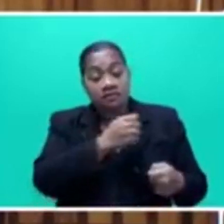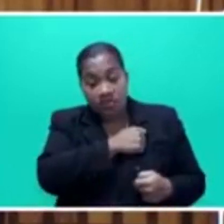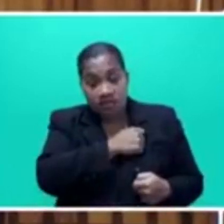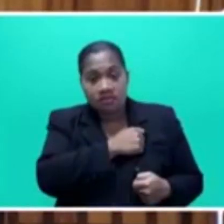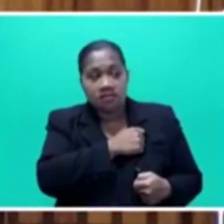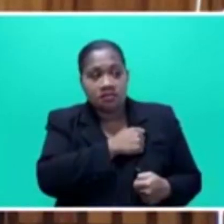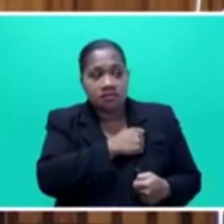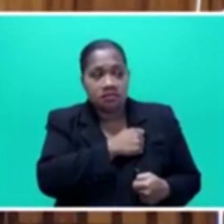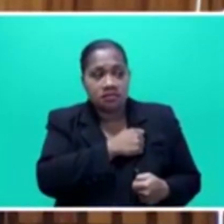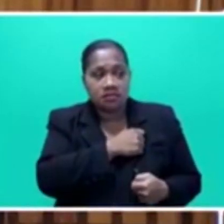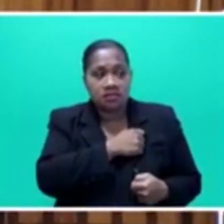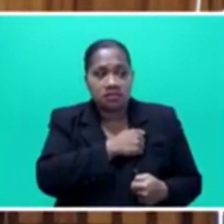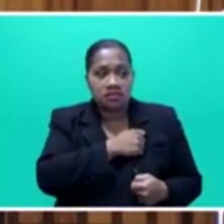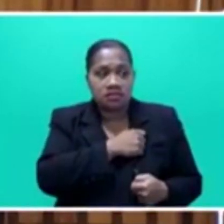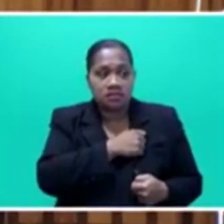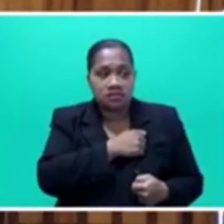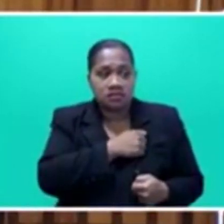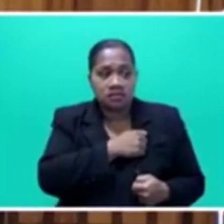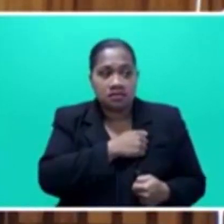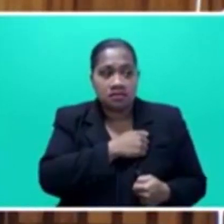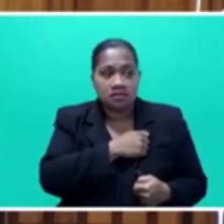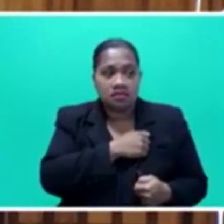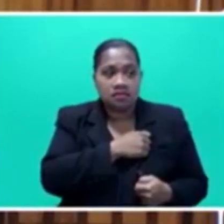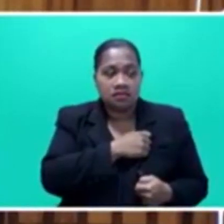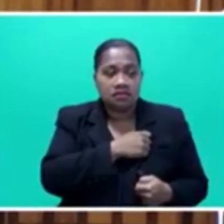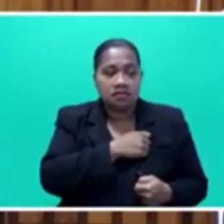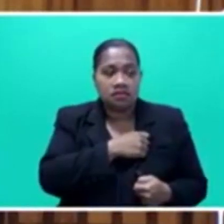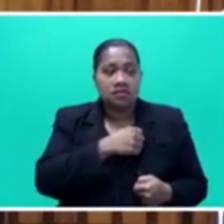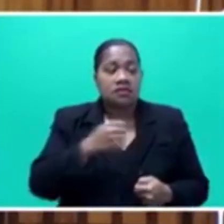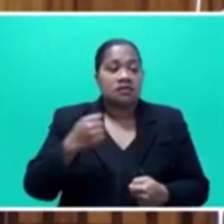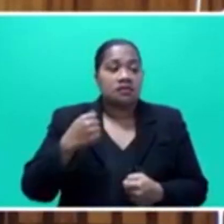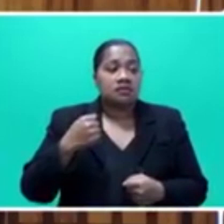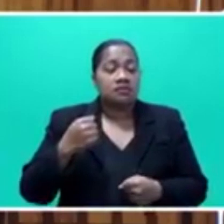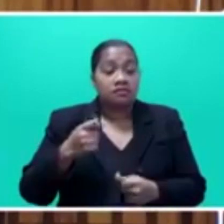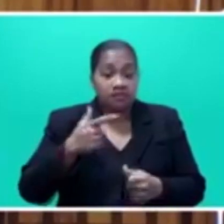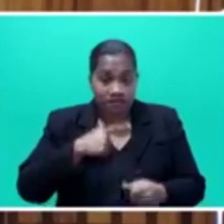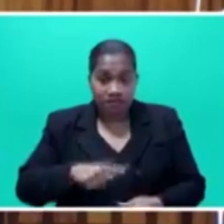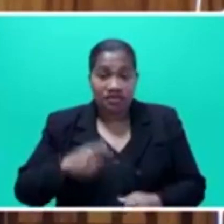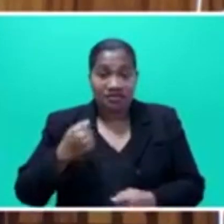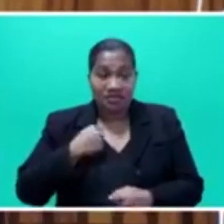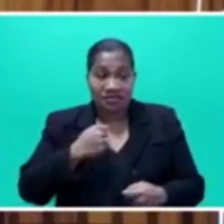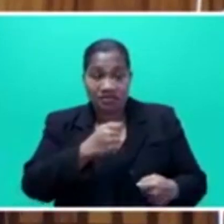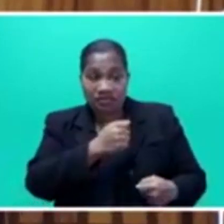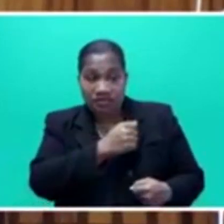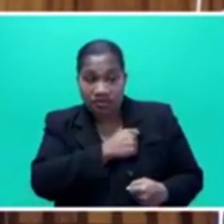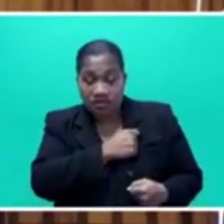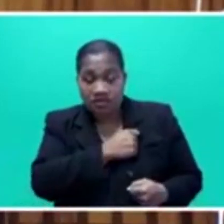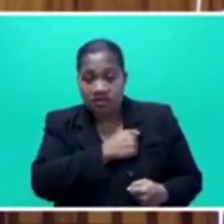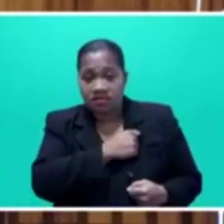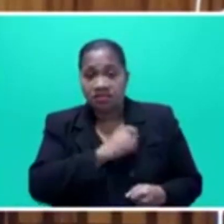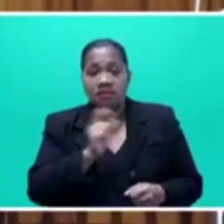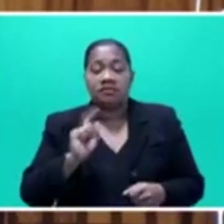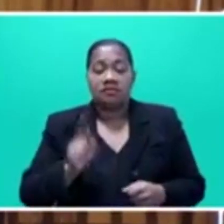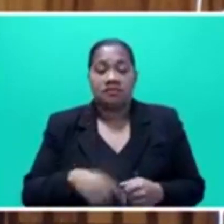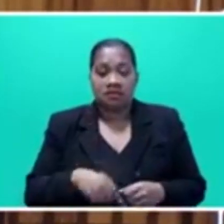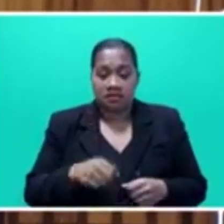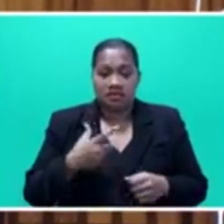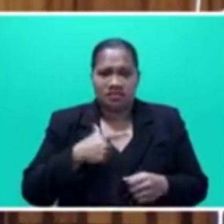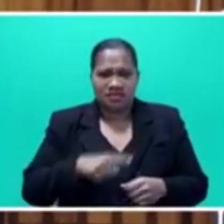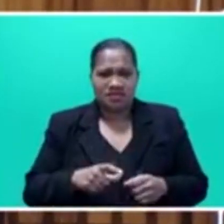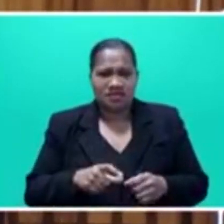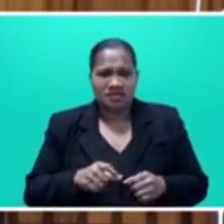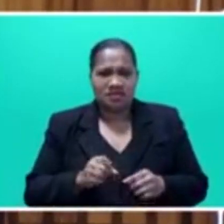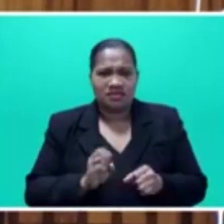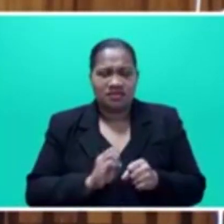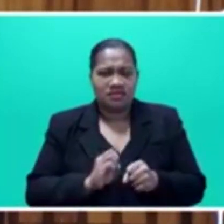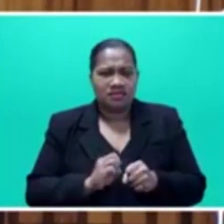the issue on the vaccination, because of the military. And they said IDEA said that. And IDEA actually